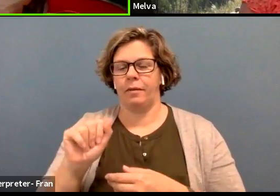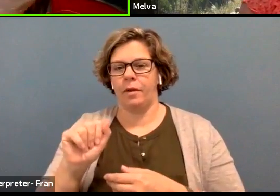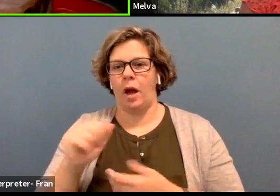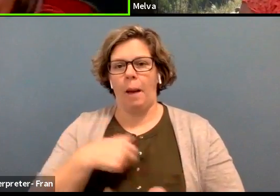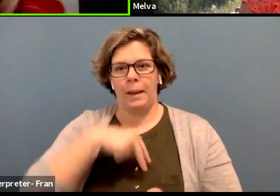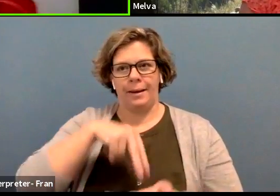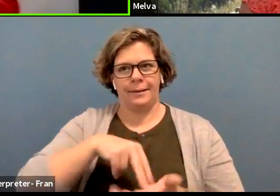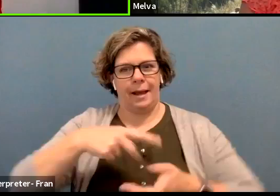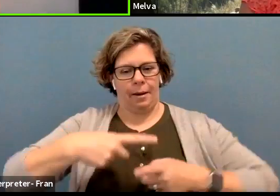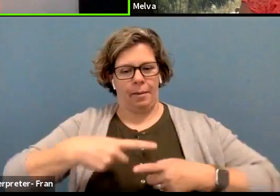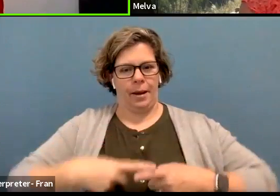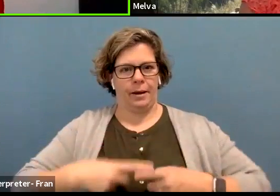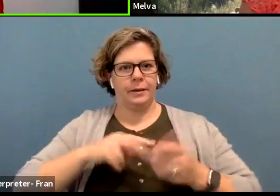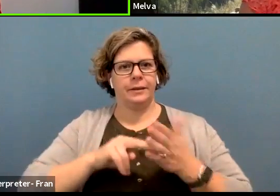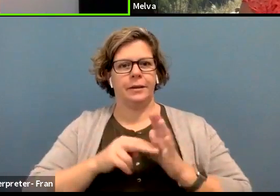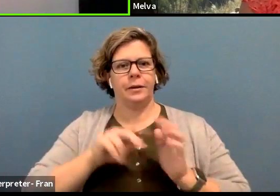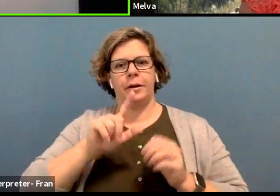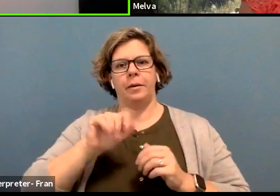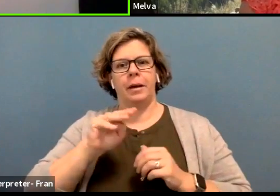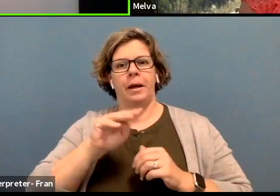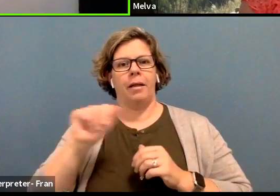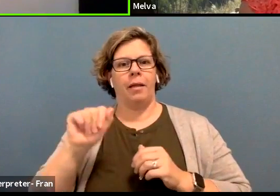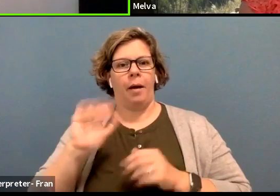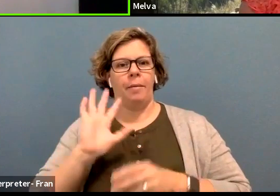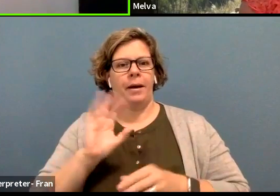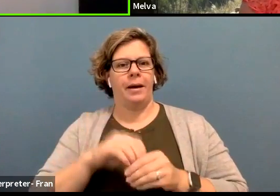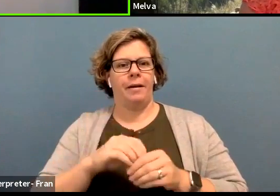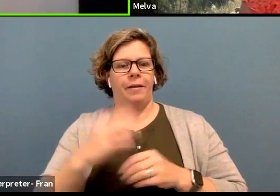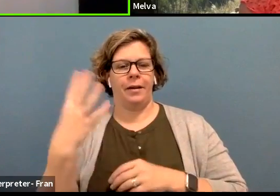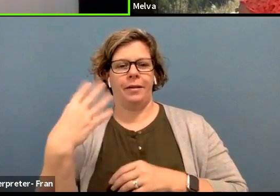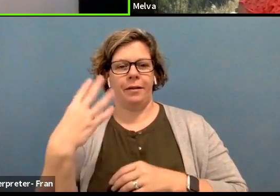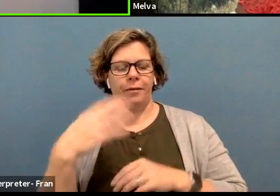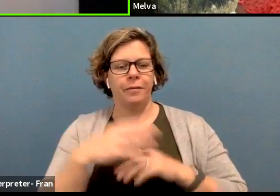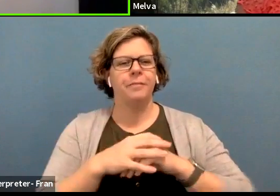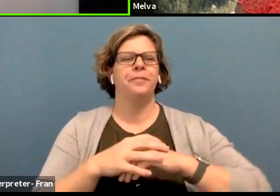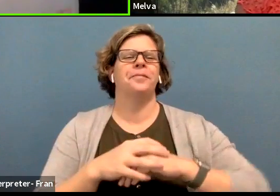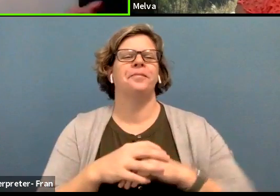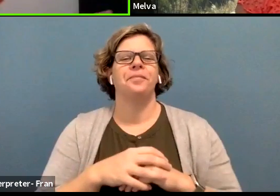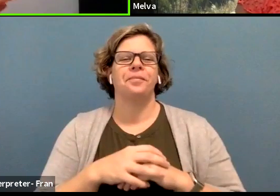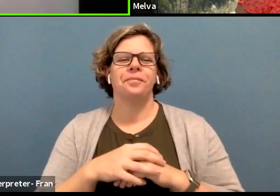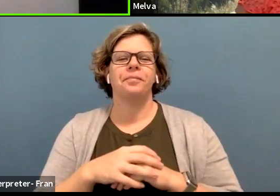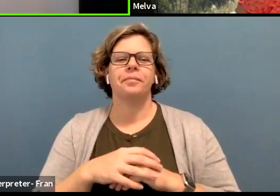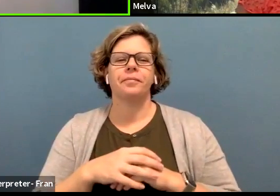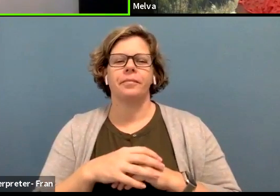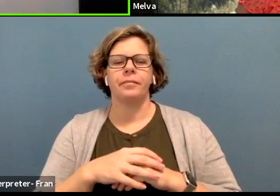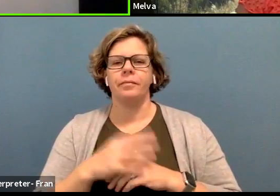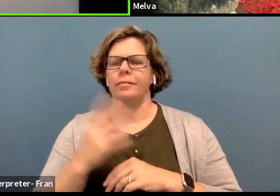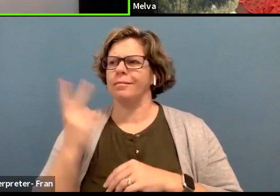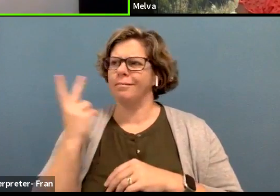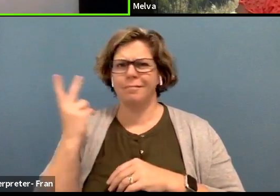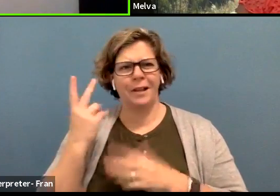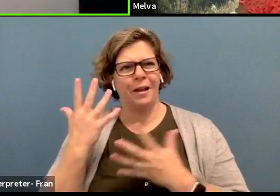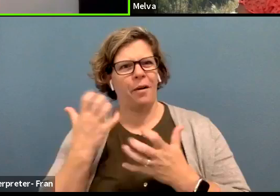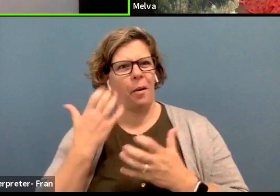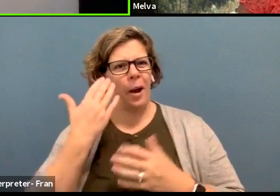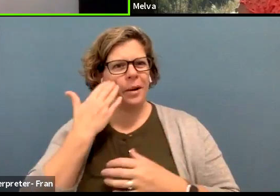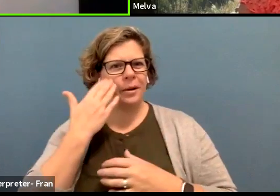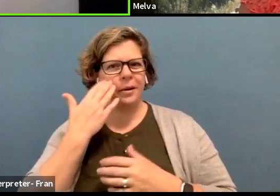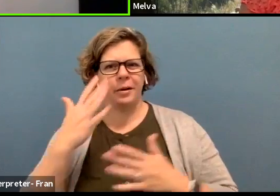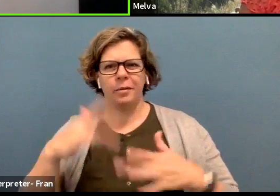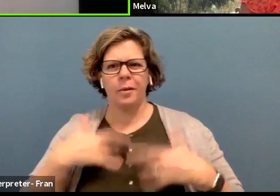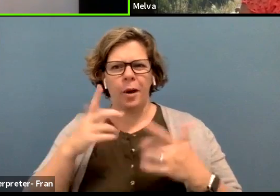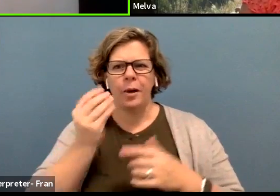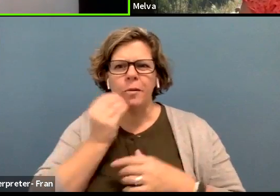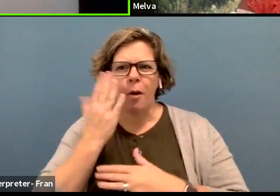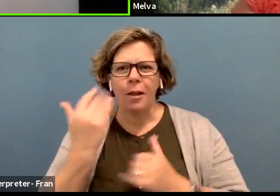that our friend the llama is here with us. And me and the llama want to know, what are you having for